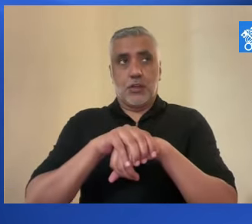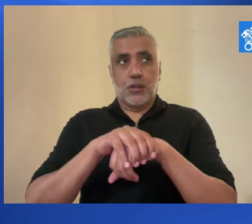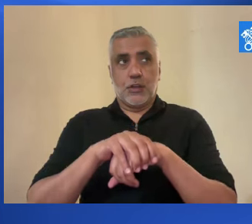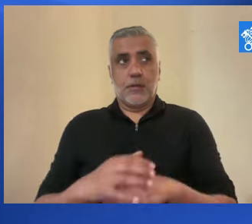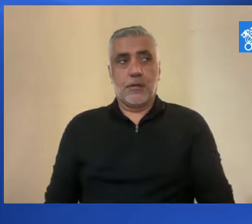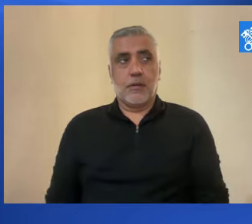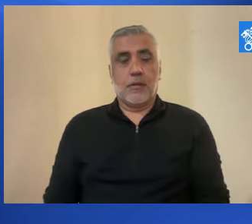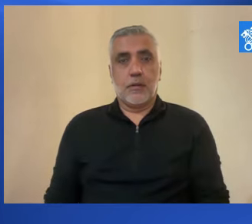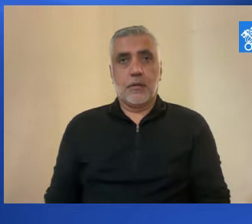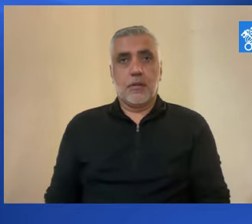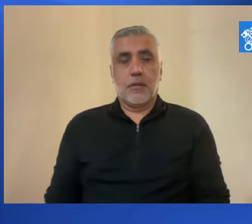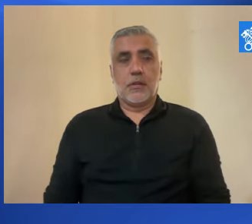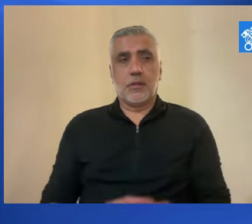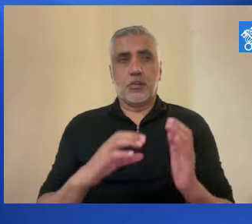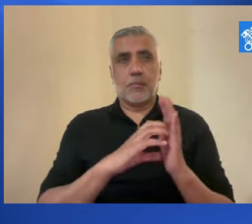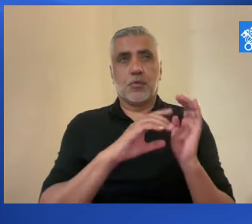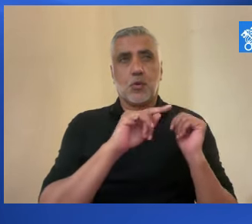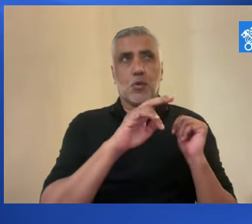48.